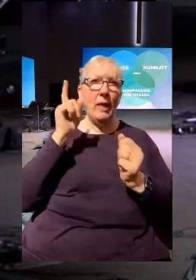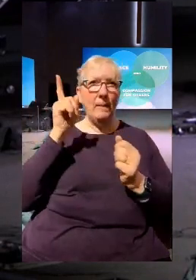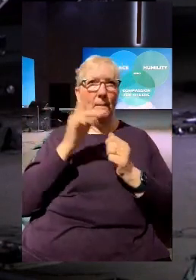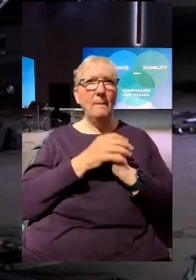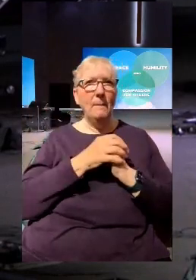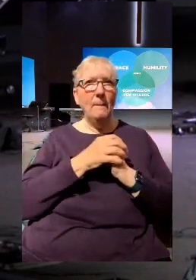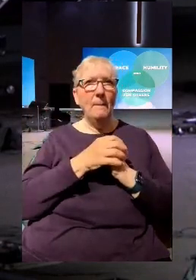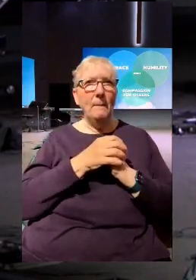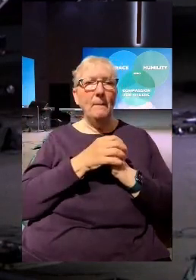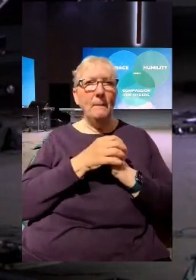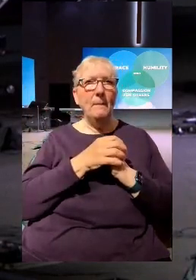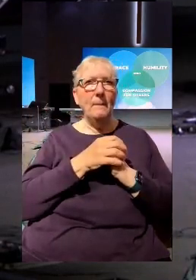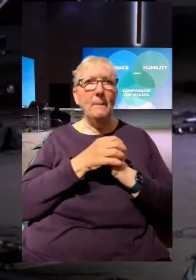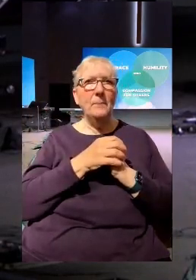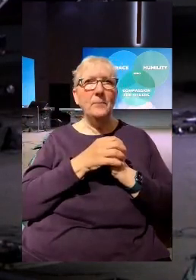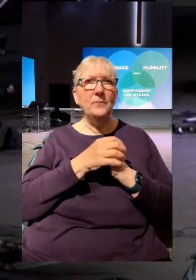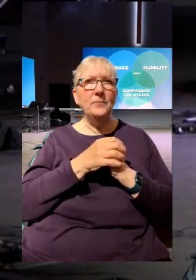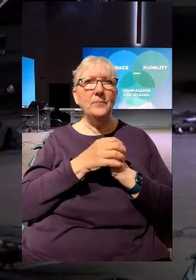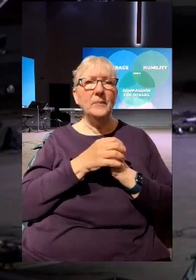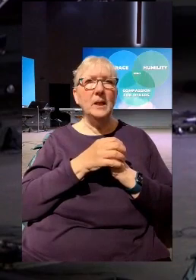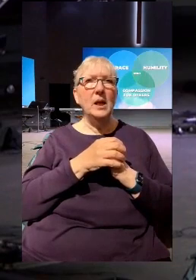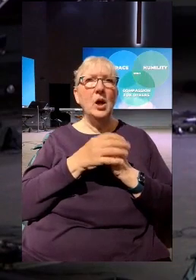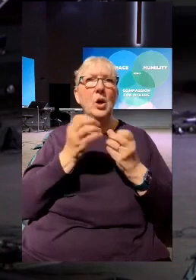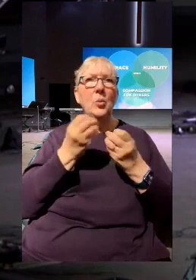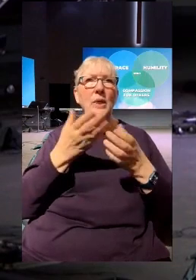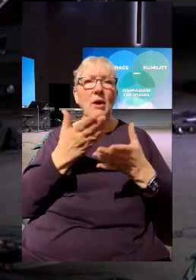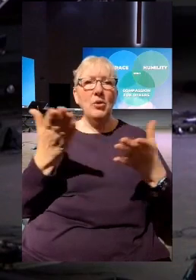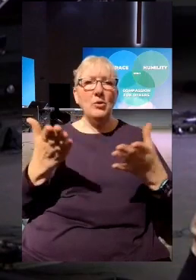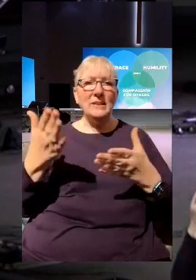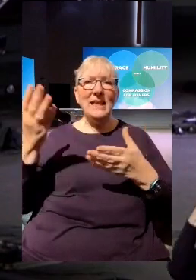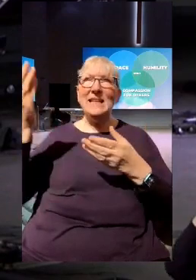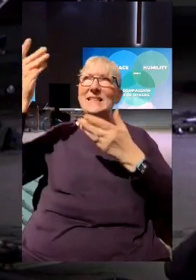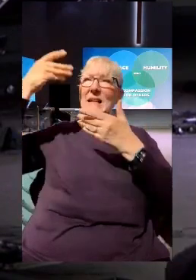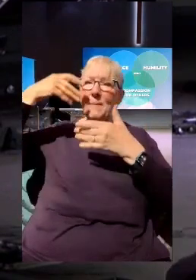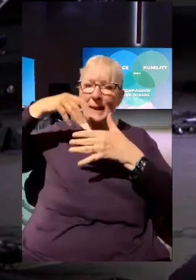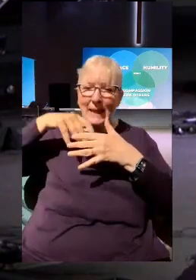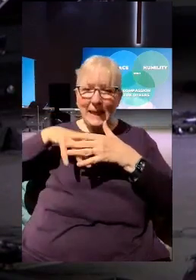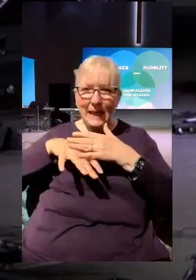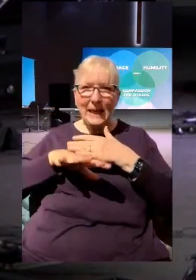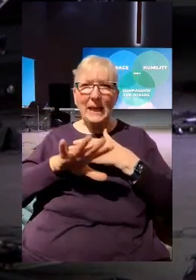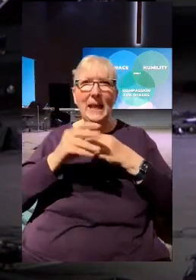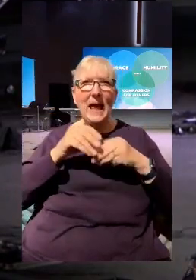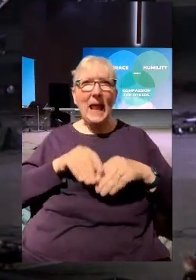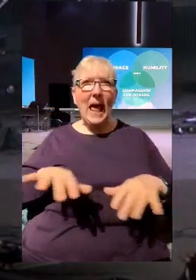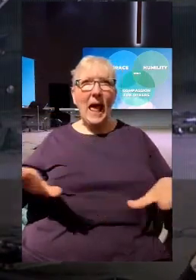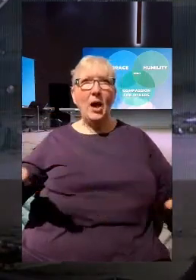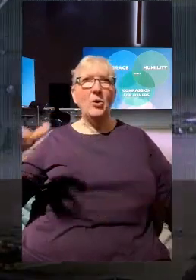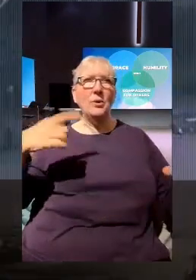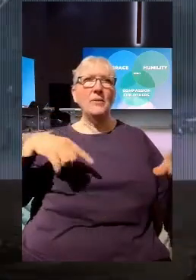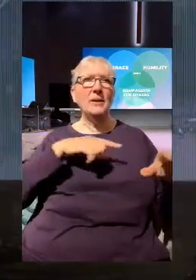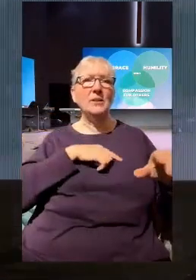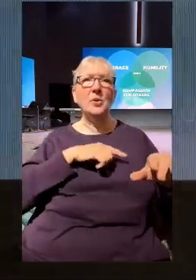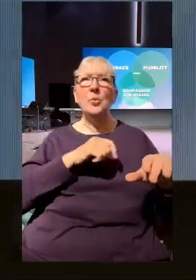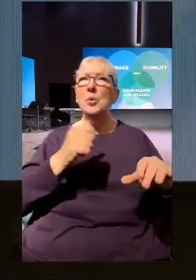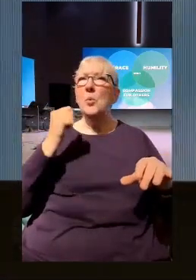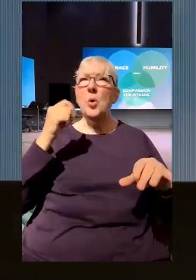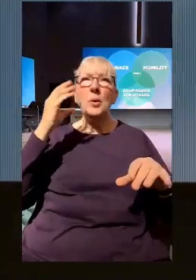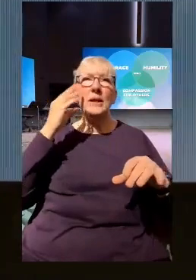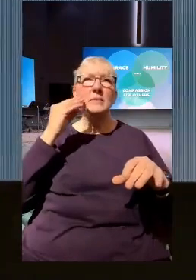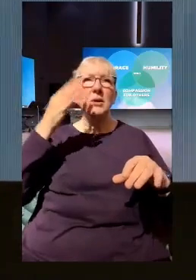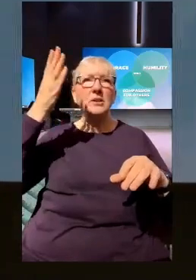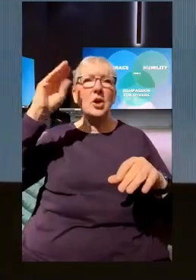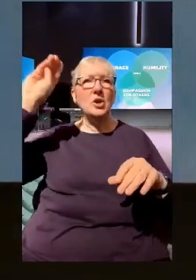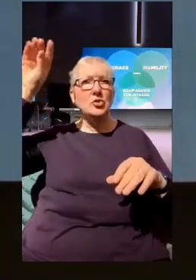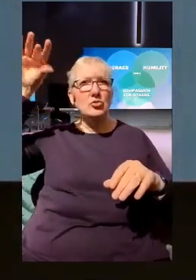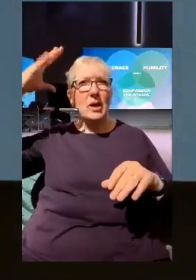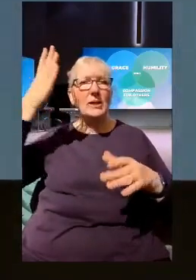Without them flowing into and out of us, we will just never experience God's grace to serve. We'll never quite